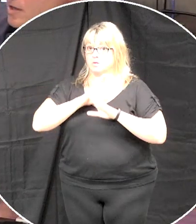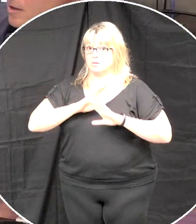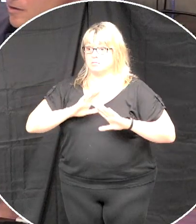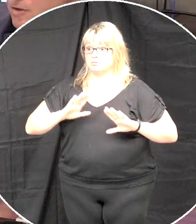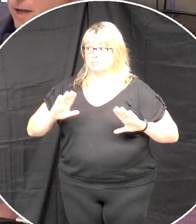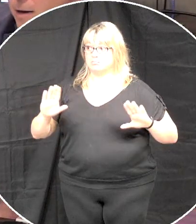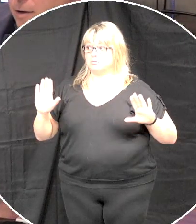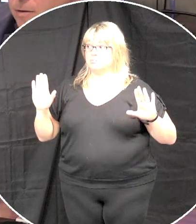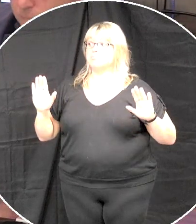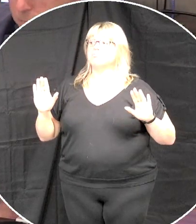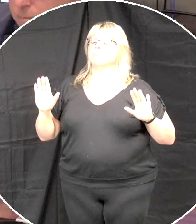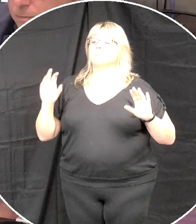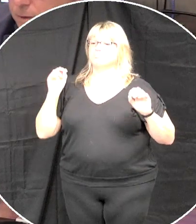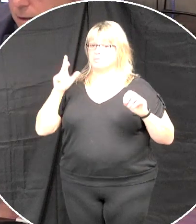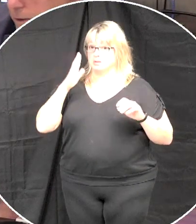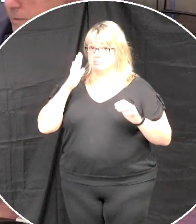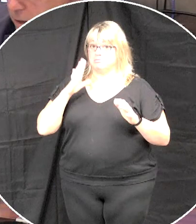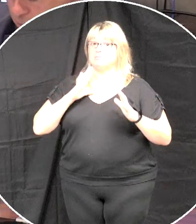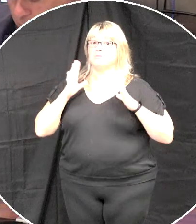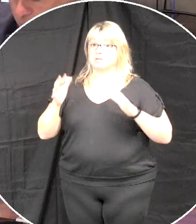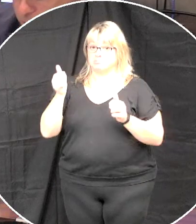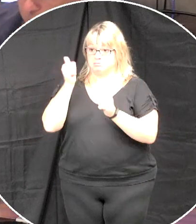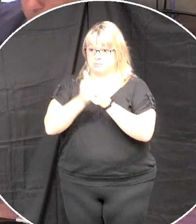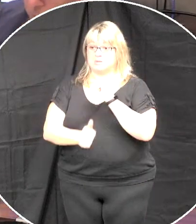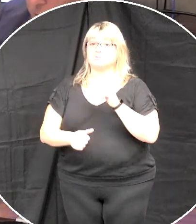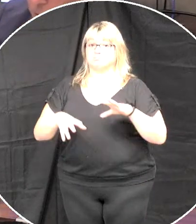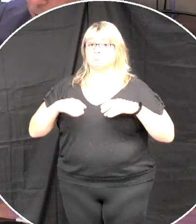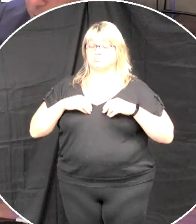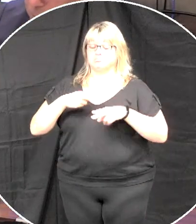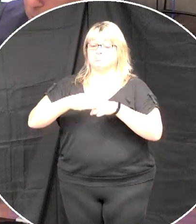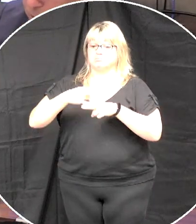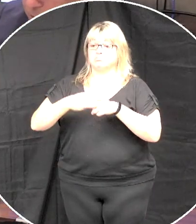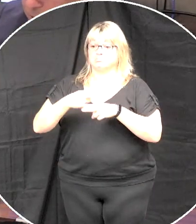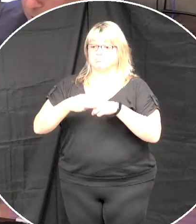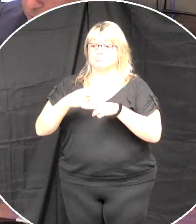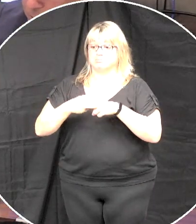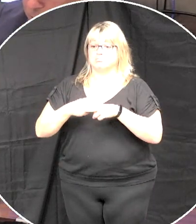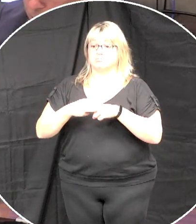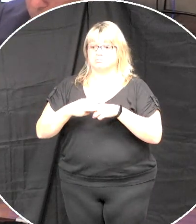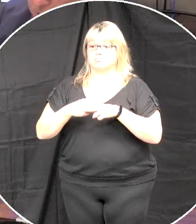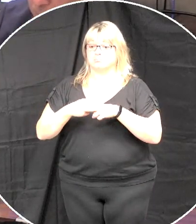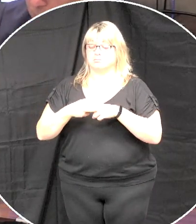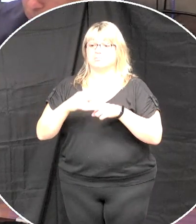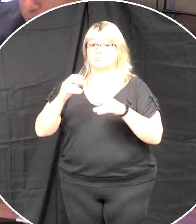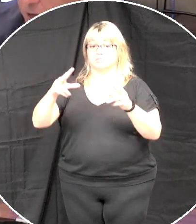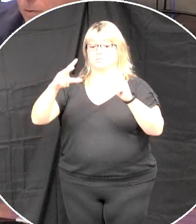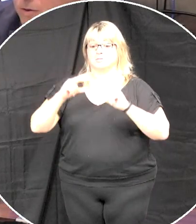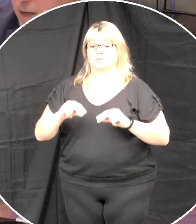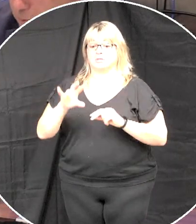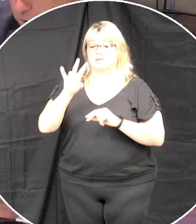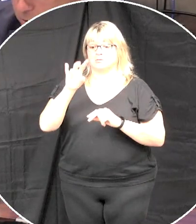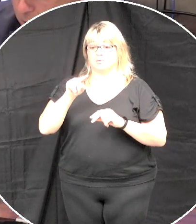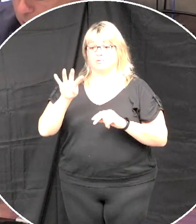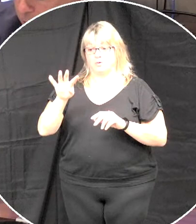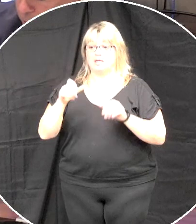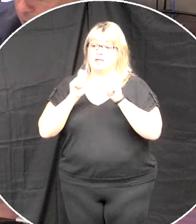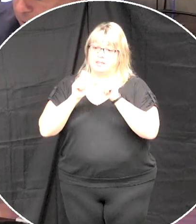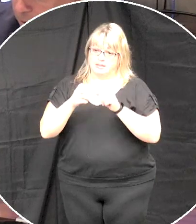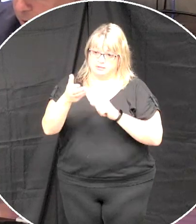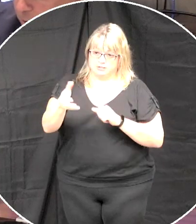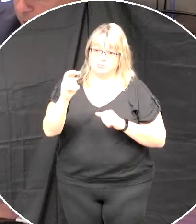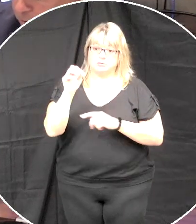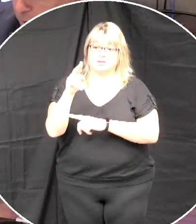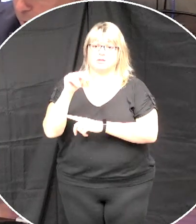Okay, seeing none, thus carried. All right, thank you very much. Okay, we'll move on to 7.4. Again, we'll stay with Mr. Hall,